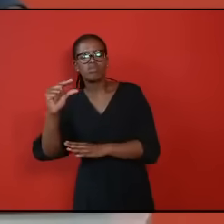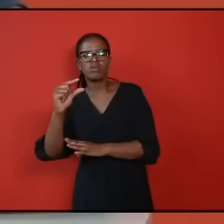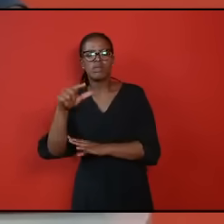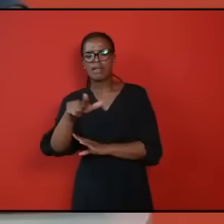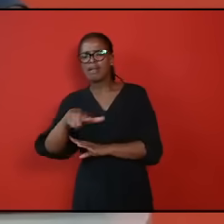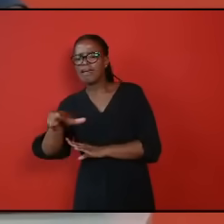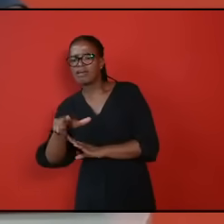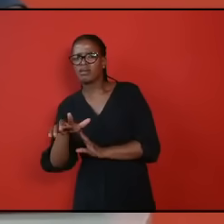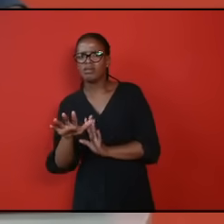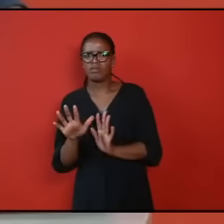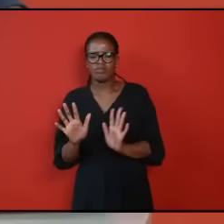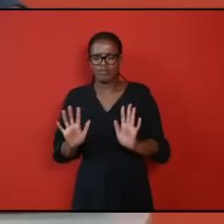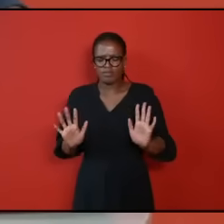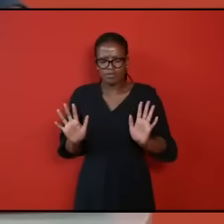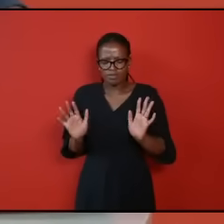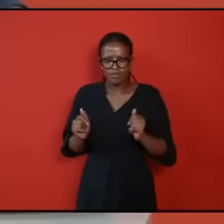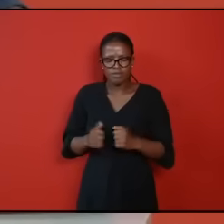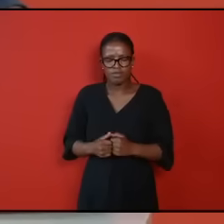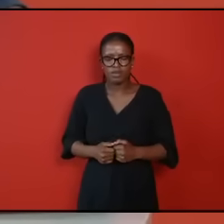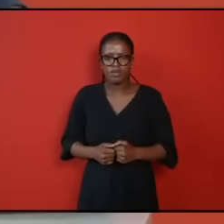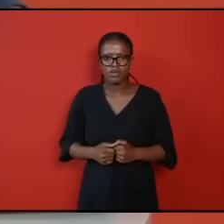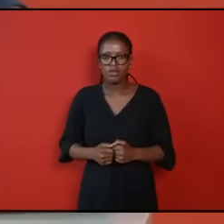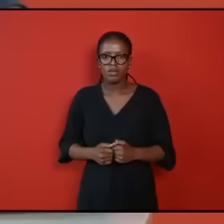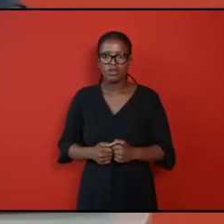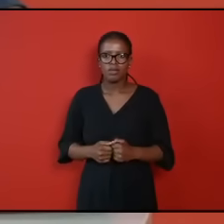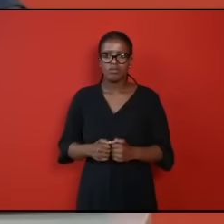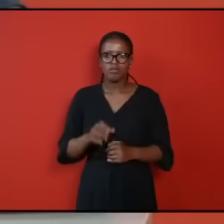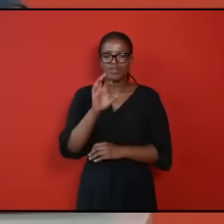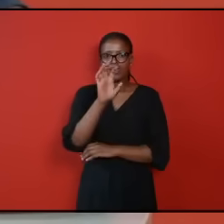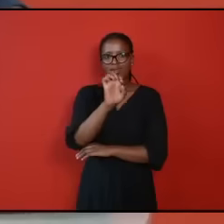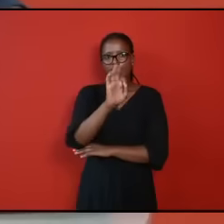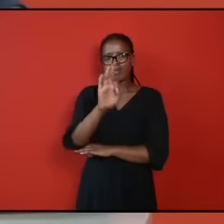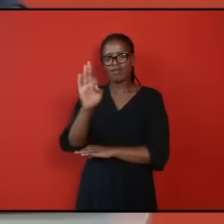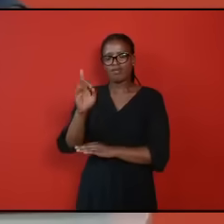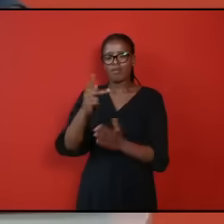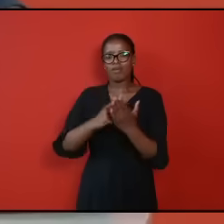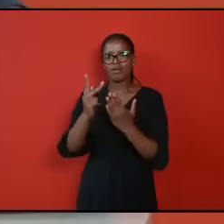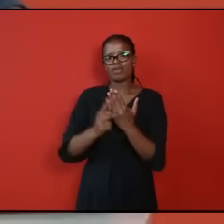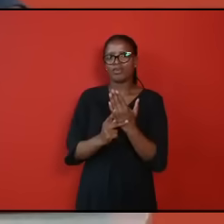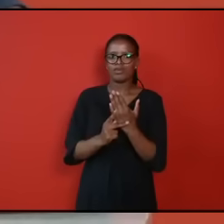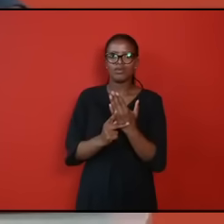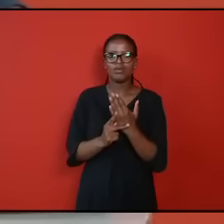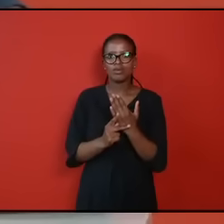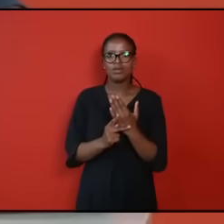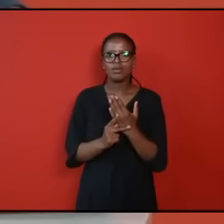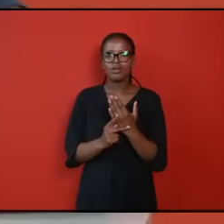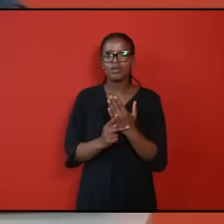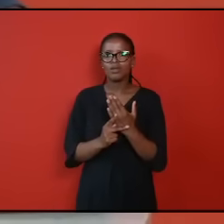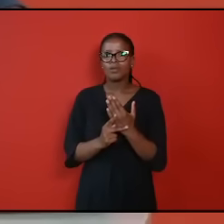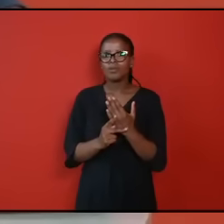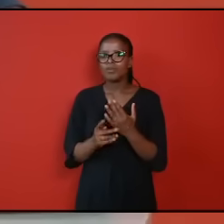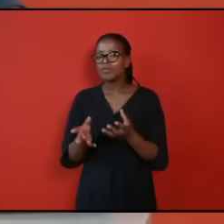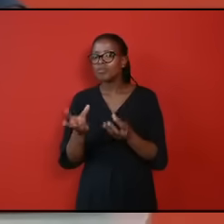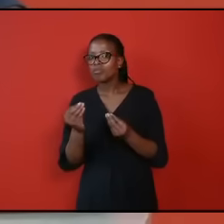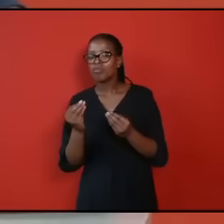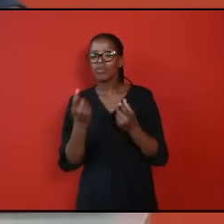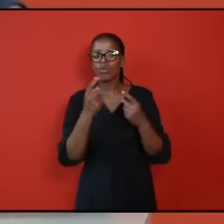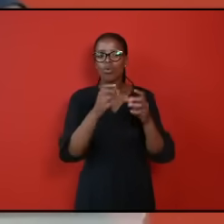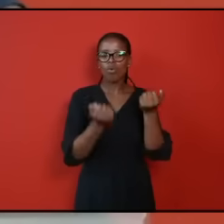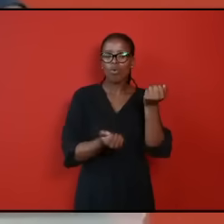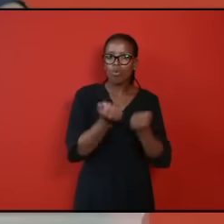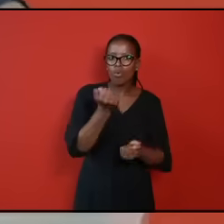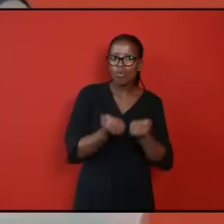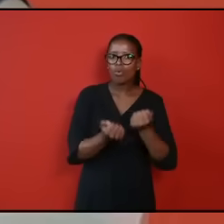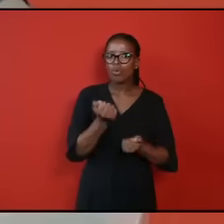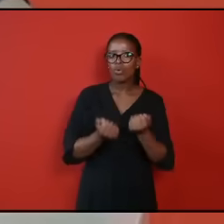land after me. No, it's an EFF project. When they were taken to court, it was